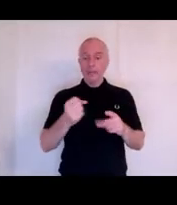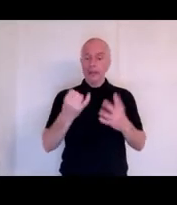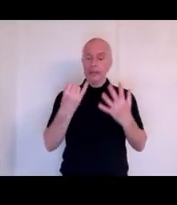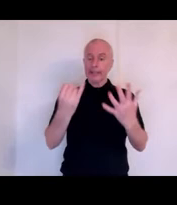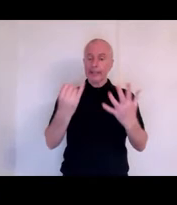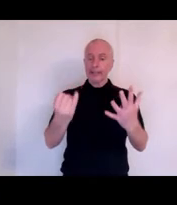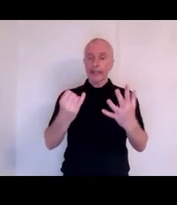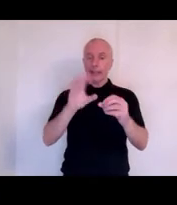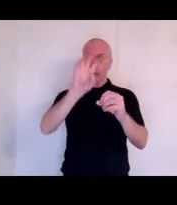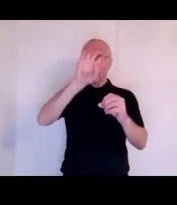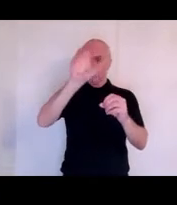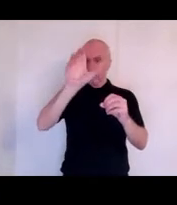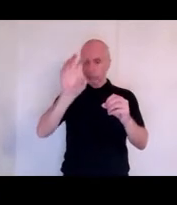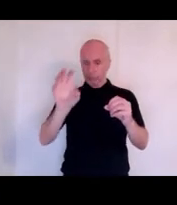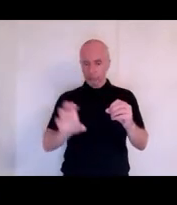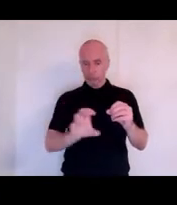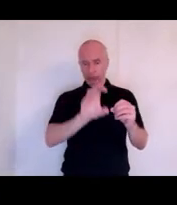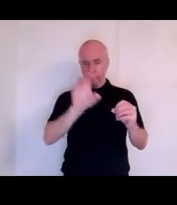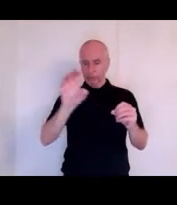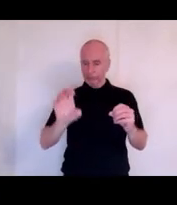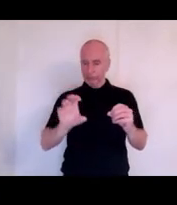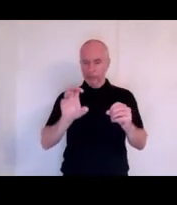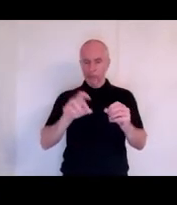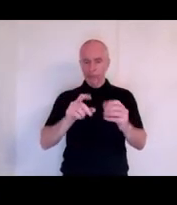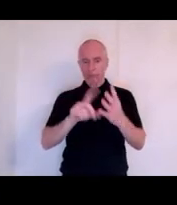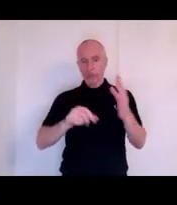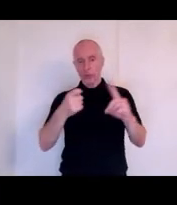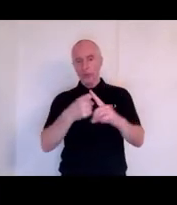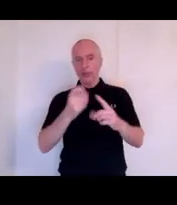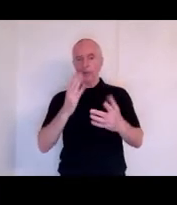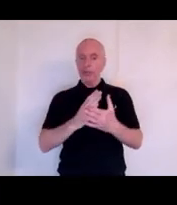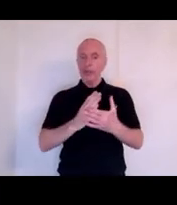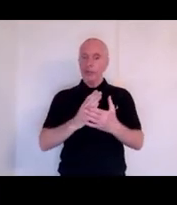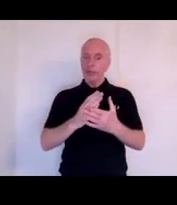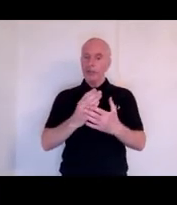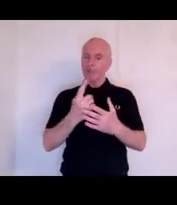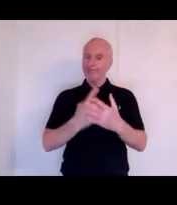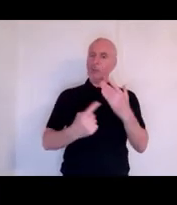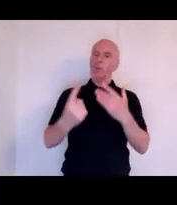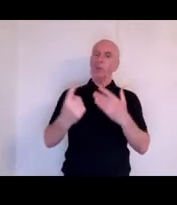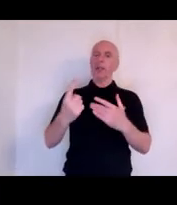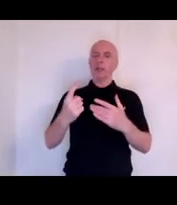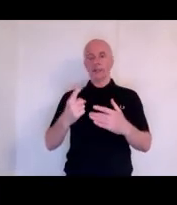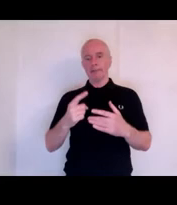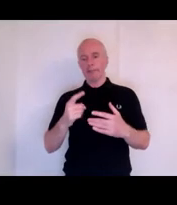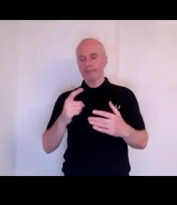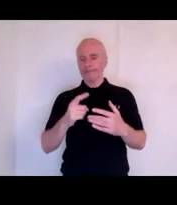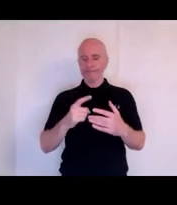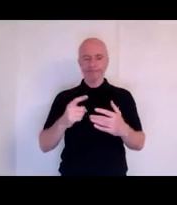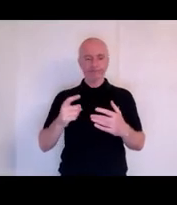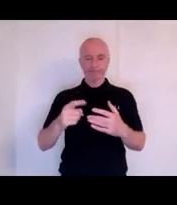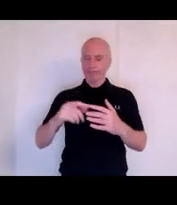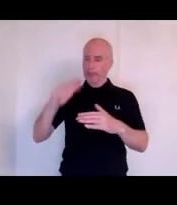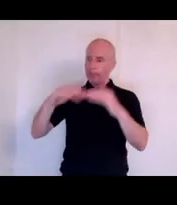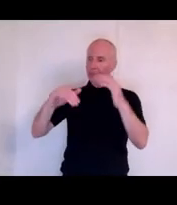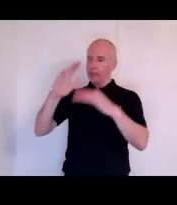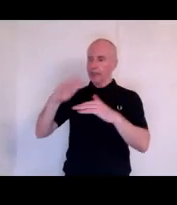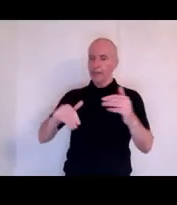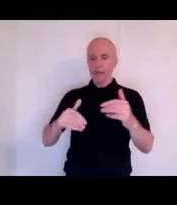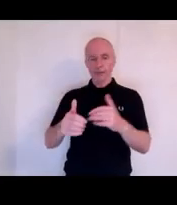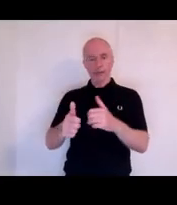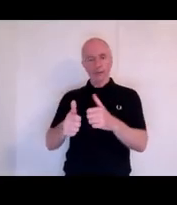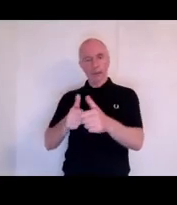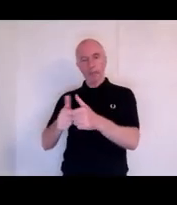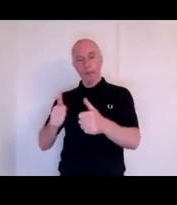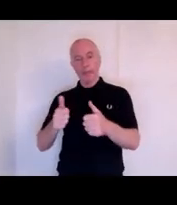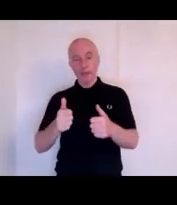across the UK, really unique facilities within Europe, even some of the facilities we operate, which allow us to